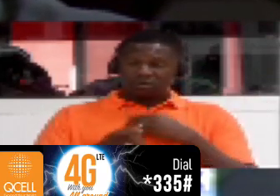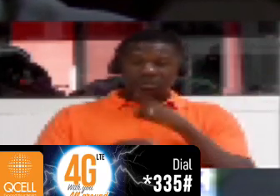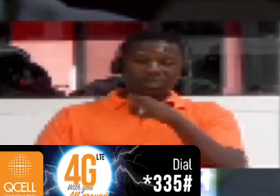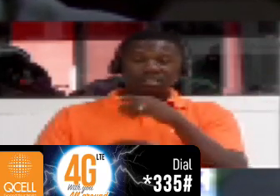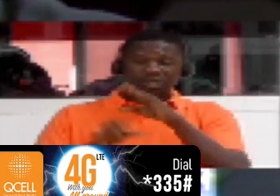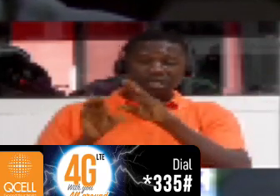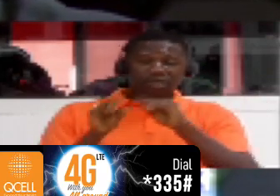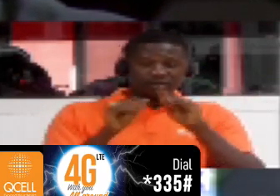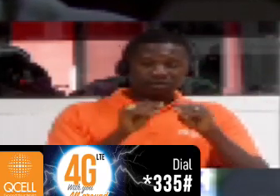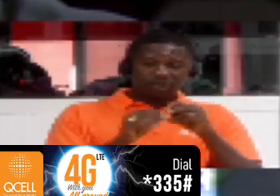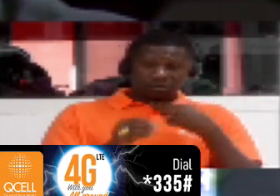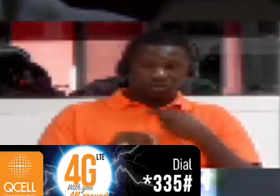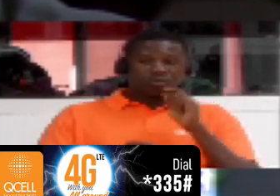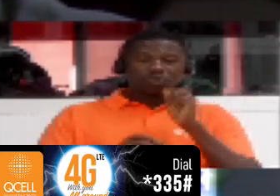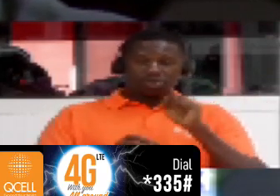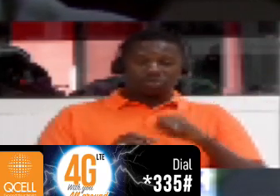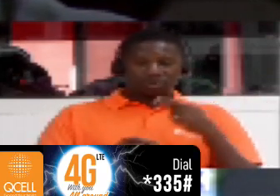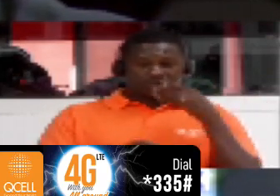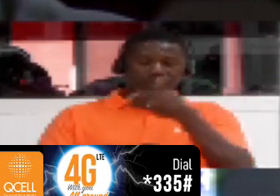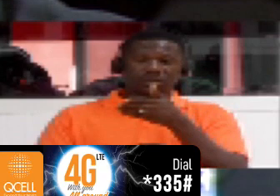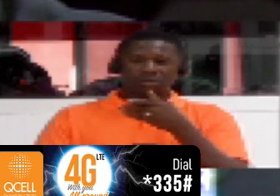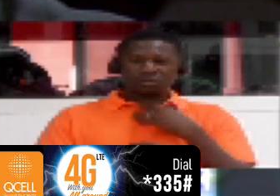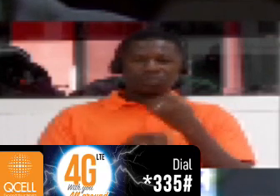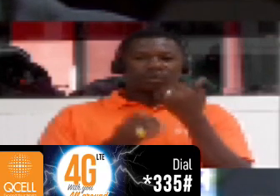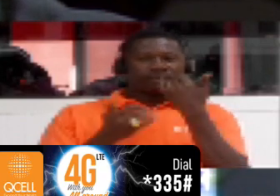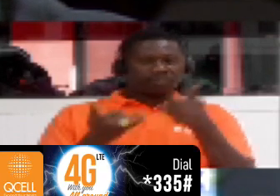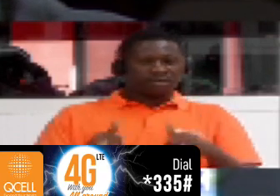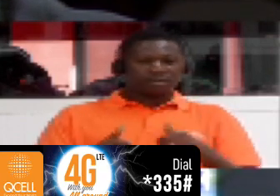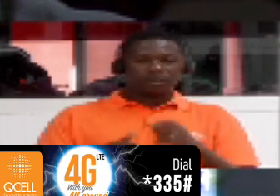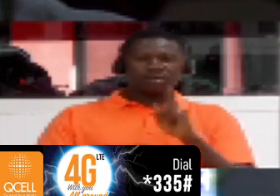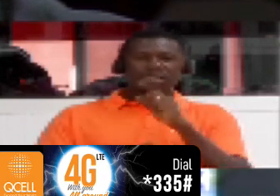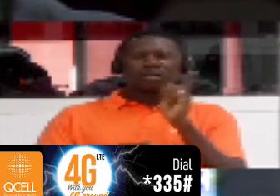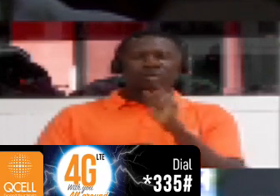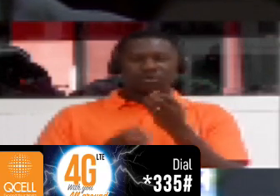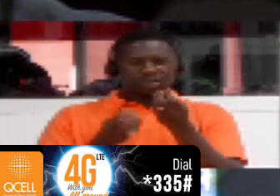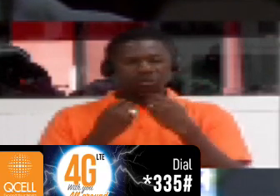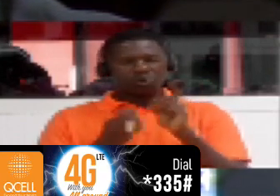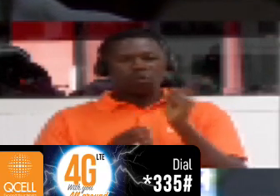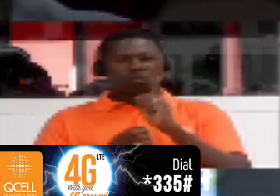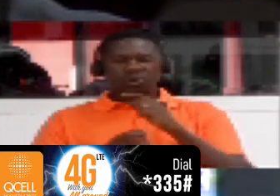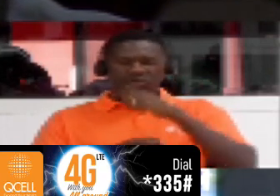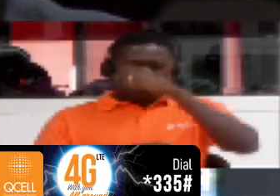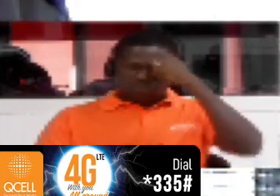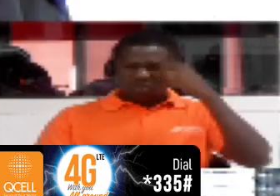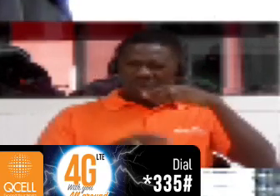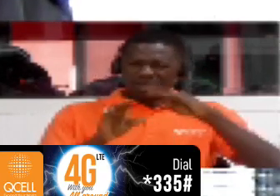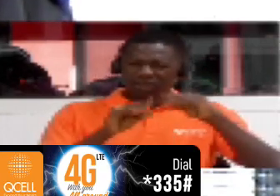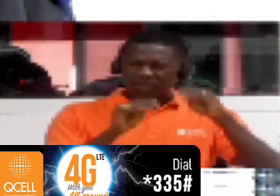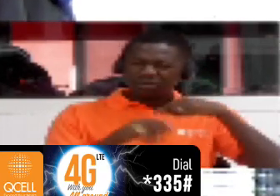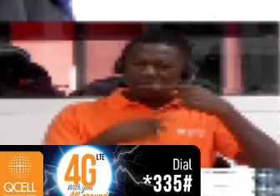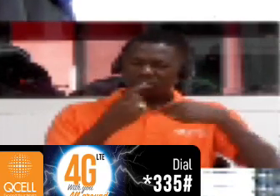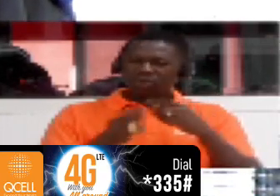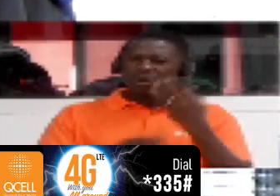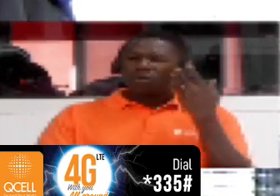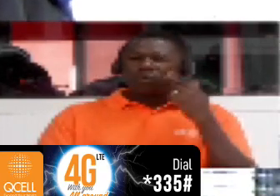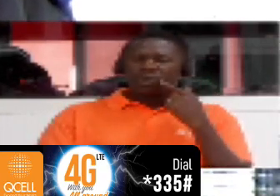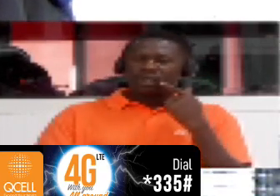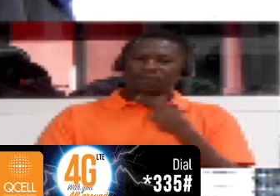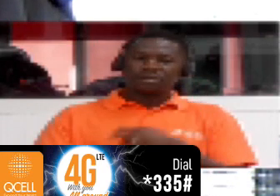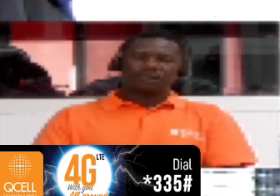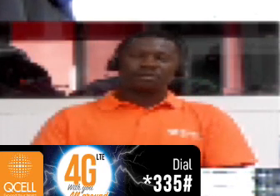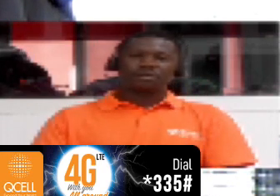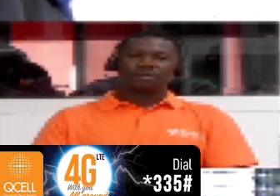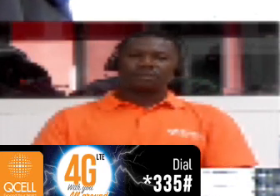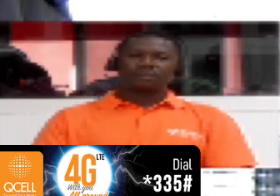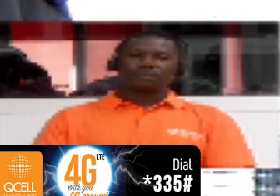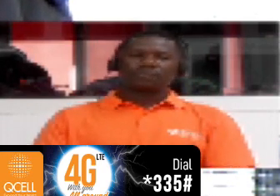you were supposed to be part of, but it was aborted. Can you tell us what assignment it was and when that was? Ako bringi dunte kono